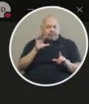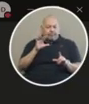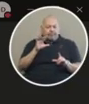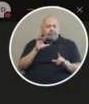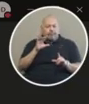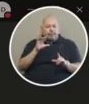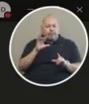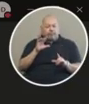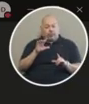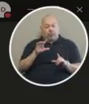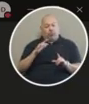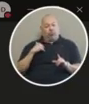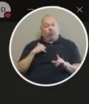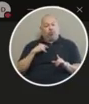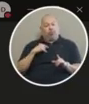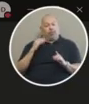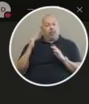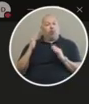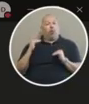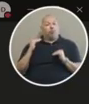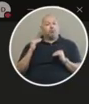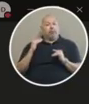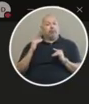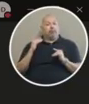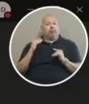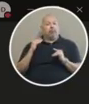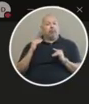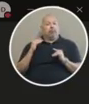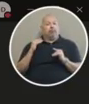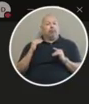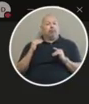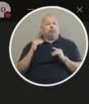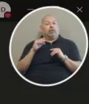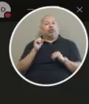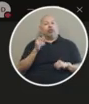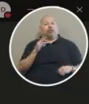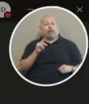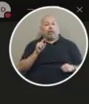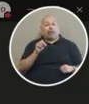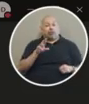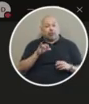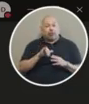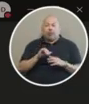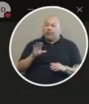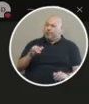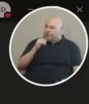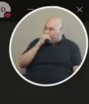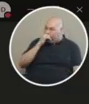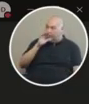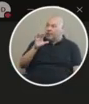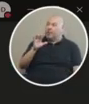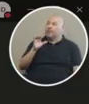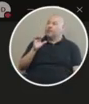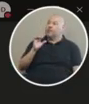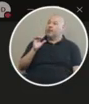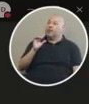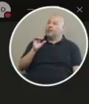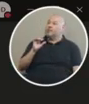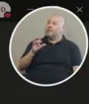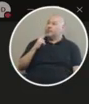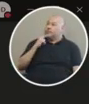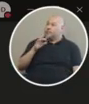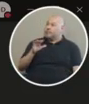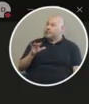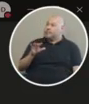the Border Hope Institute are involved so that we can come together and better. Yes.